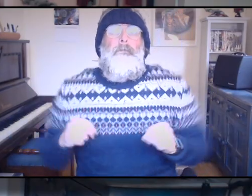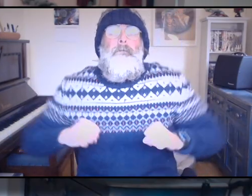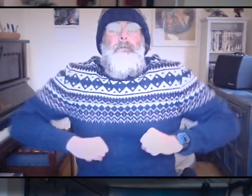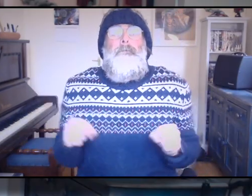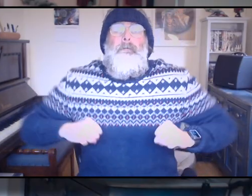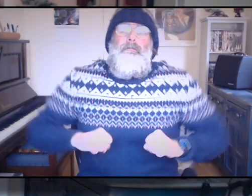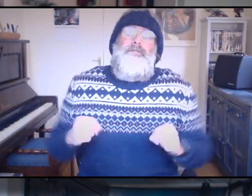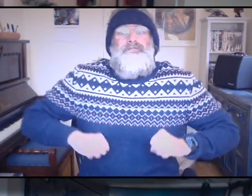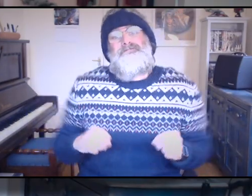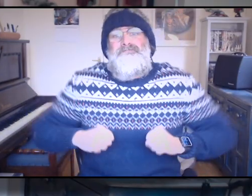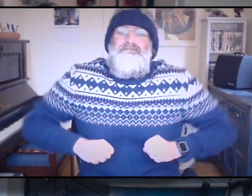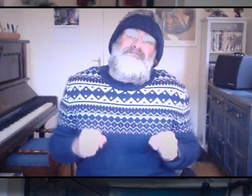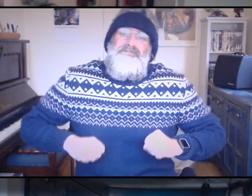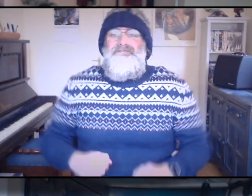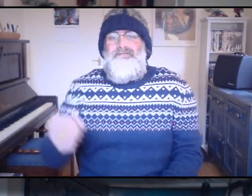my favorite thing,